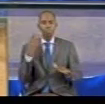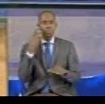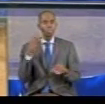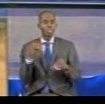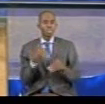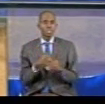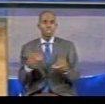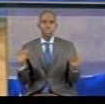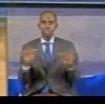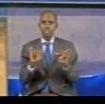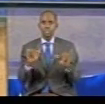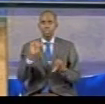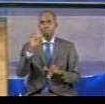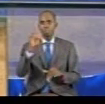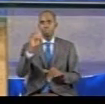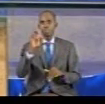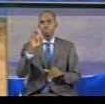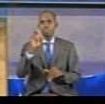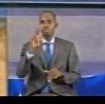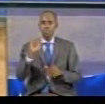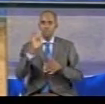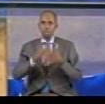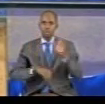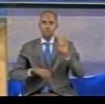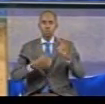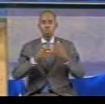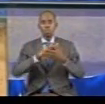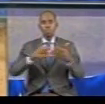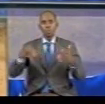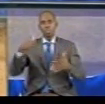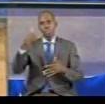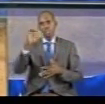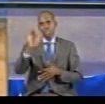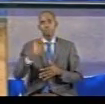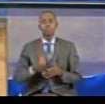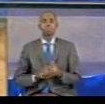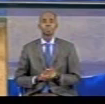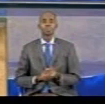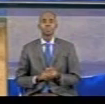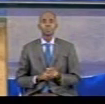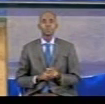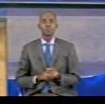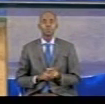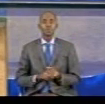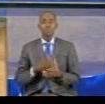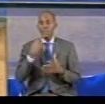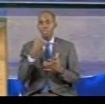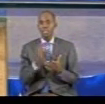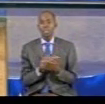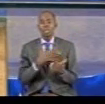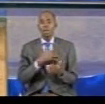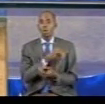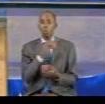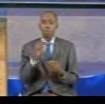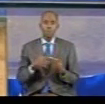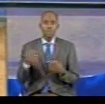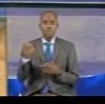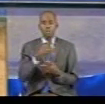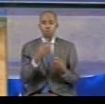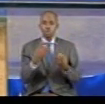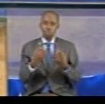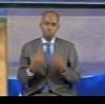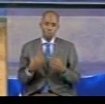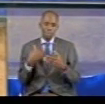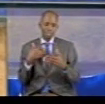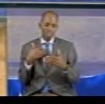2, verse 19. It says, and when thou comest nigh